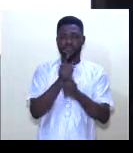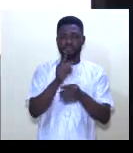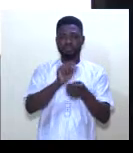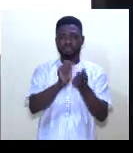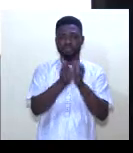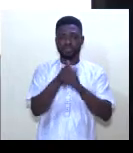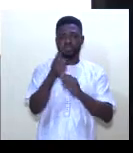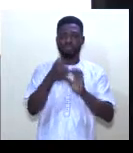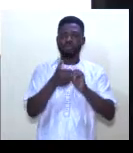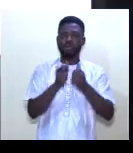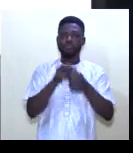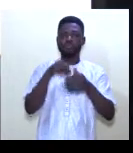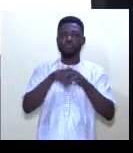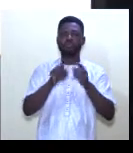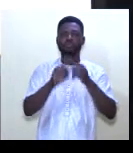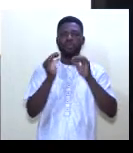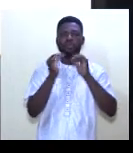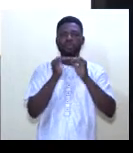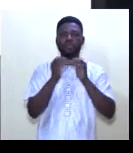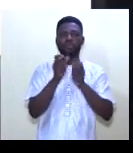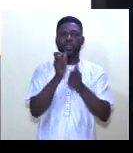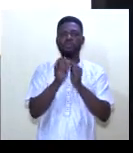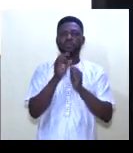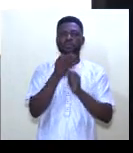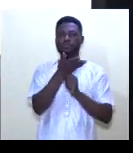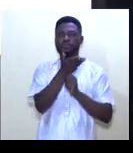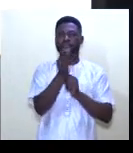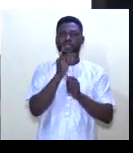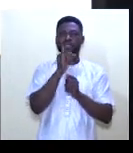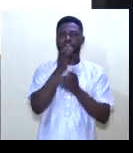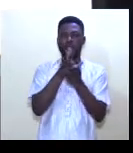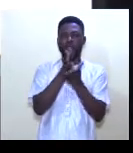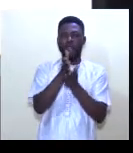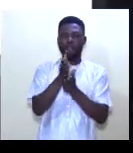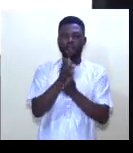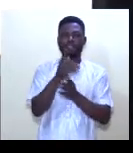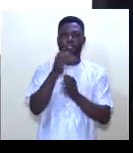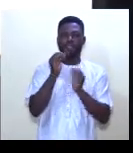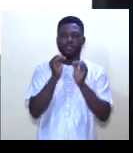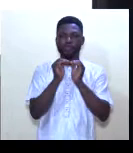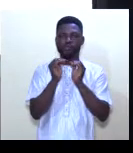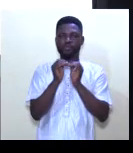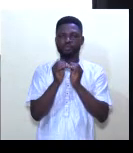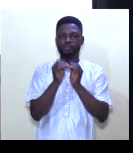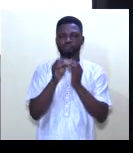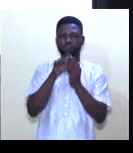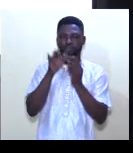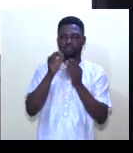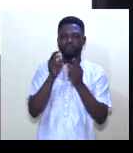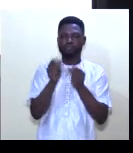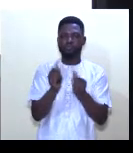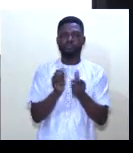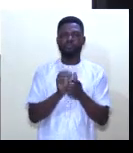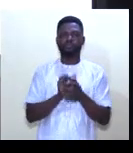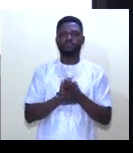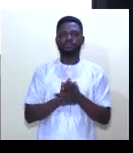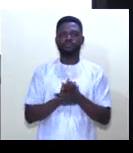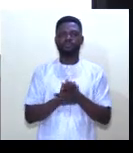problem? You're just required to change that problem into an equation. Which of these is the correct equation? Study it